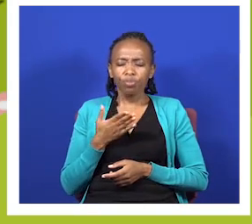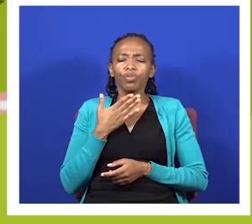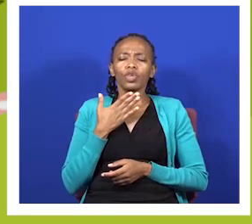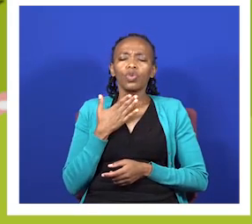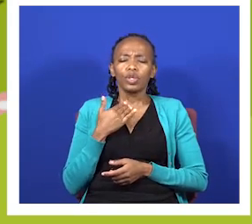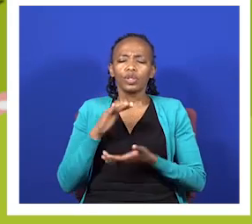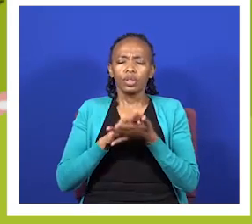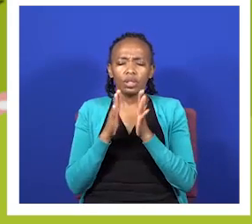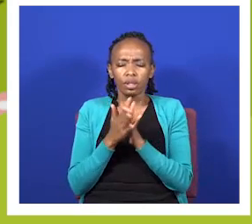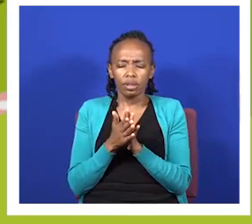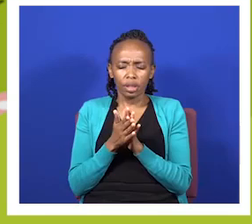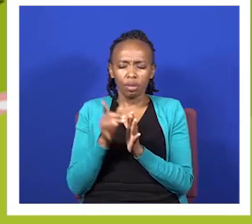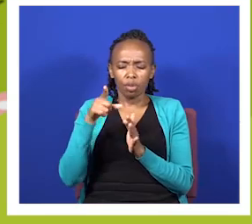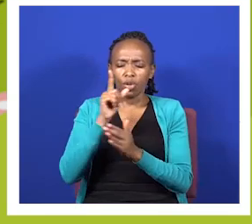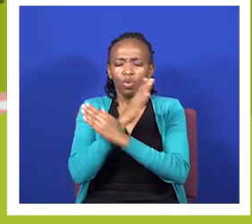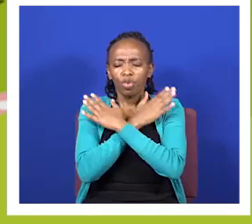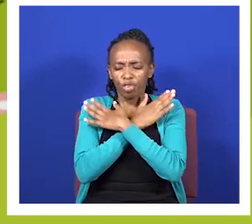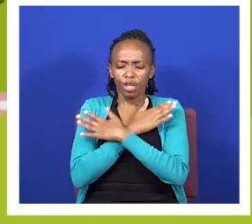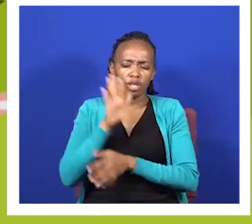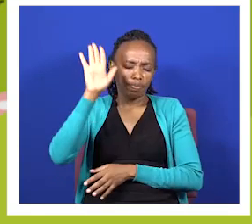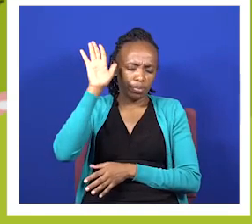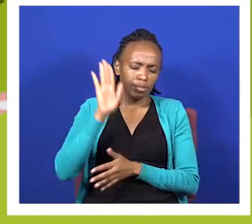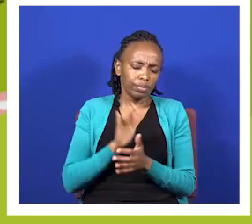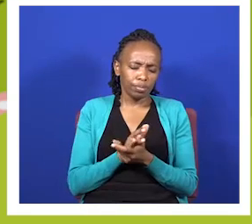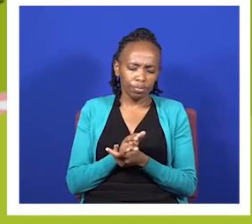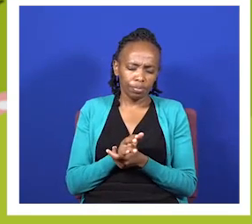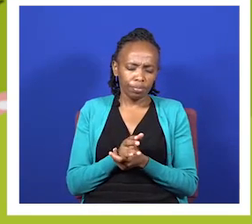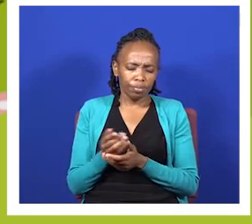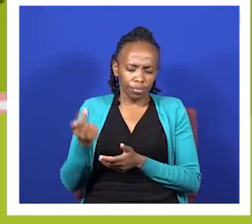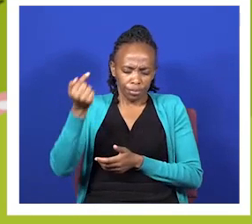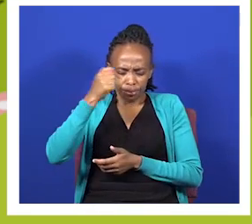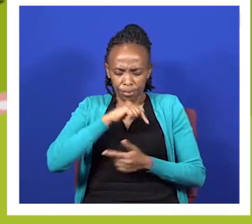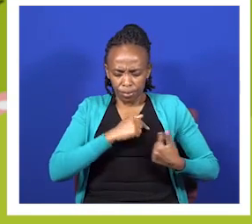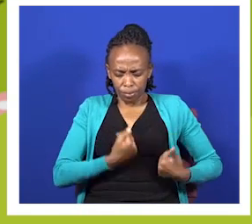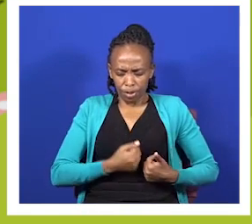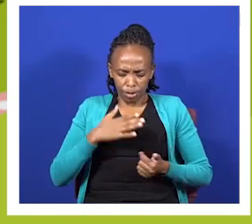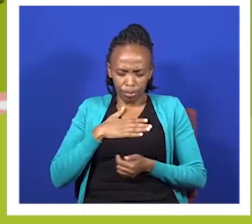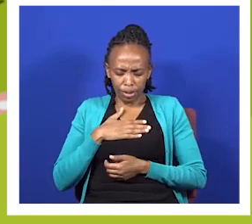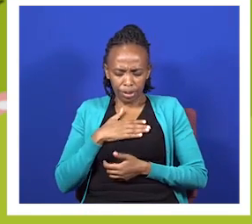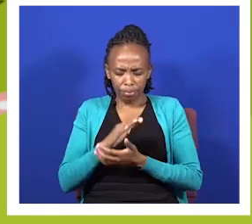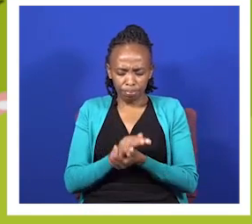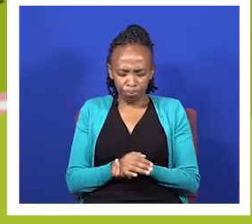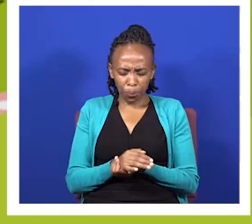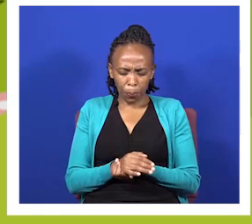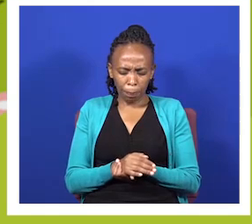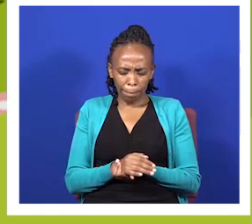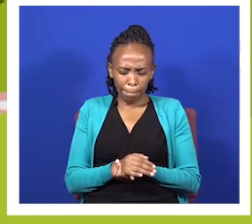I want to be your friend. Come into my heart.